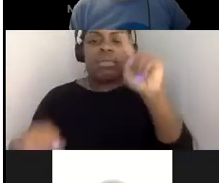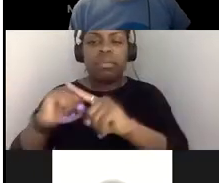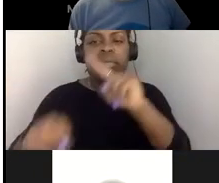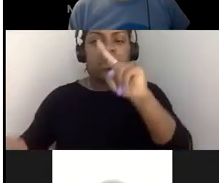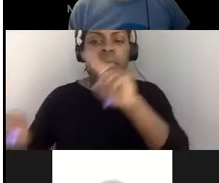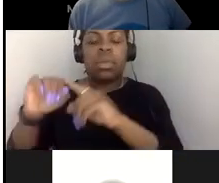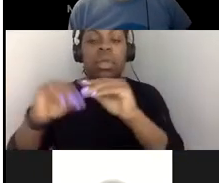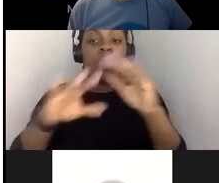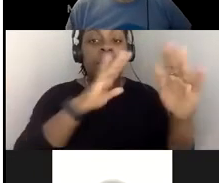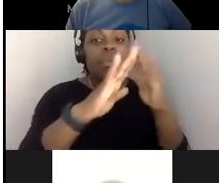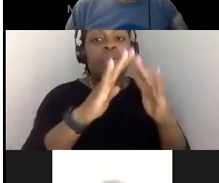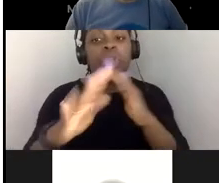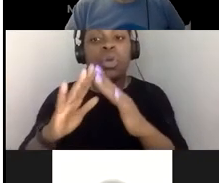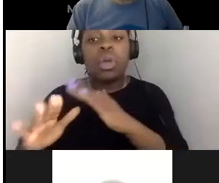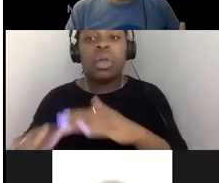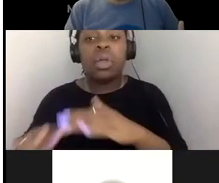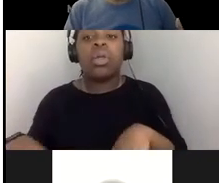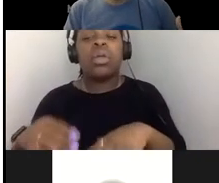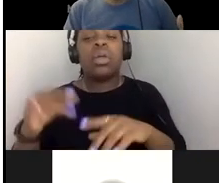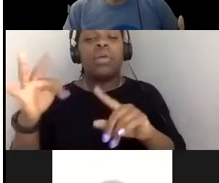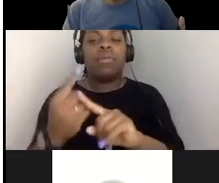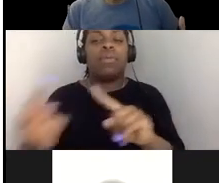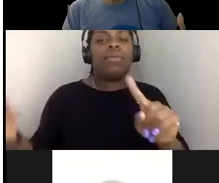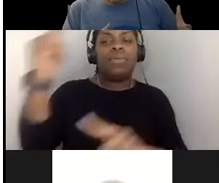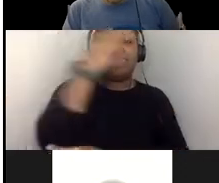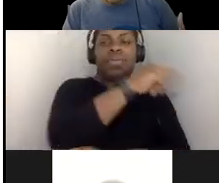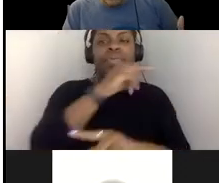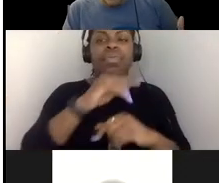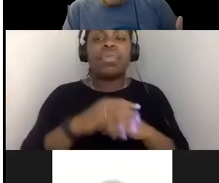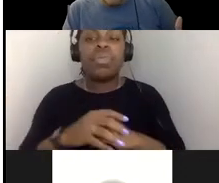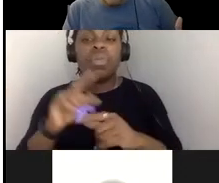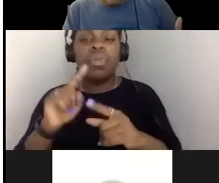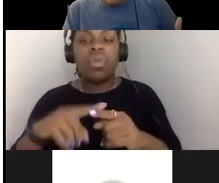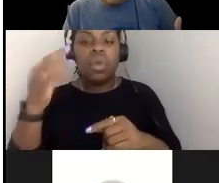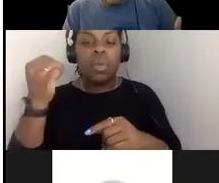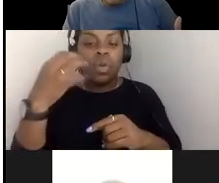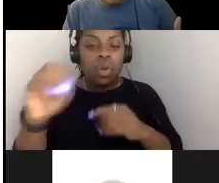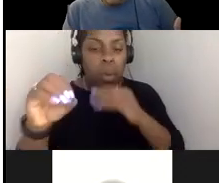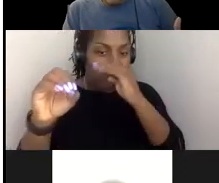and communities. If we go back to the Missouri,